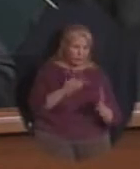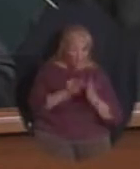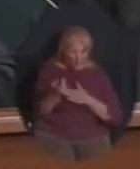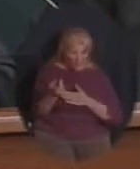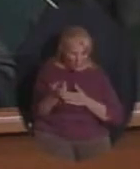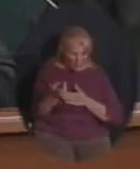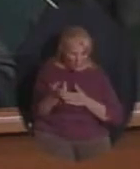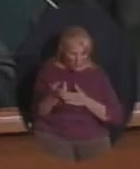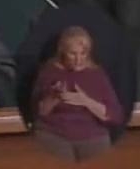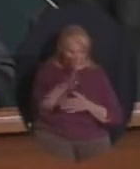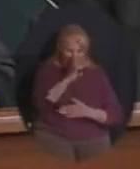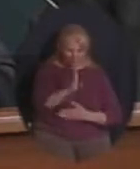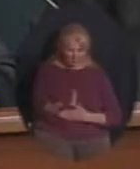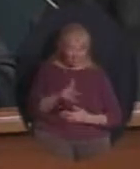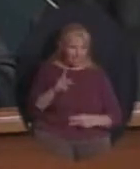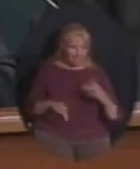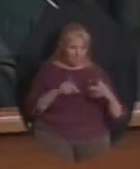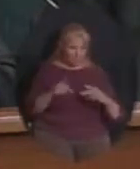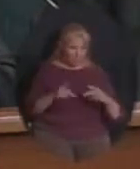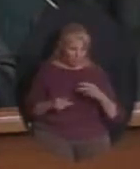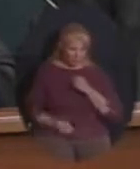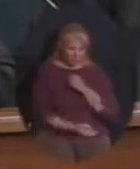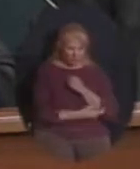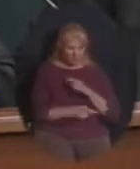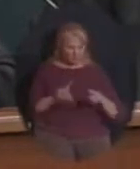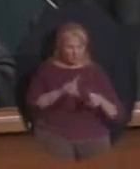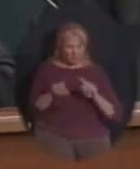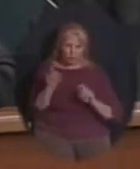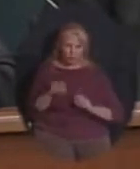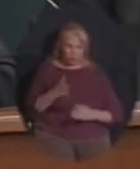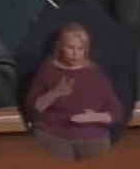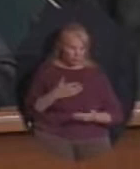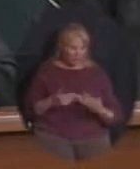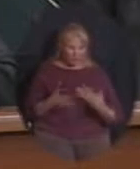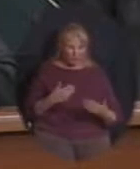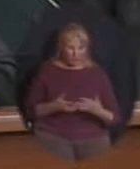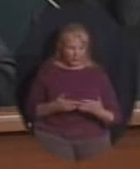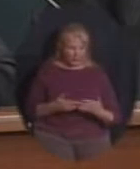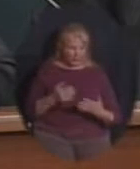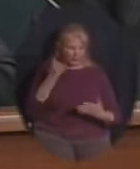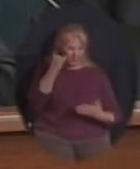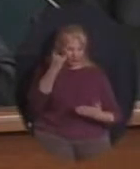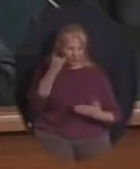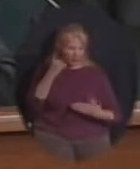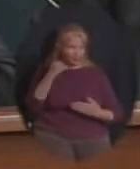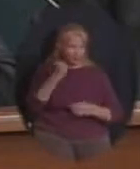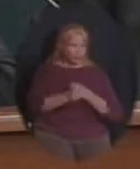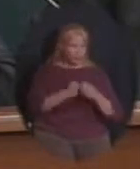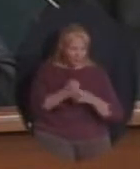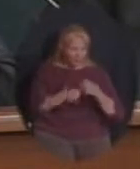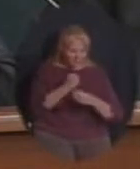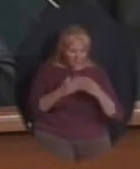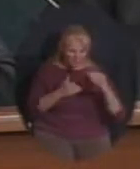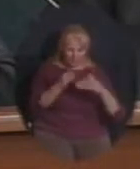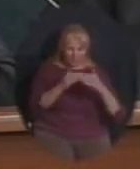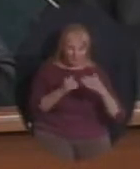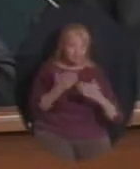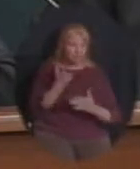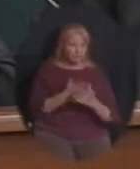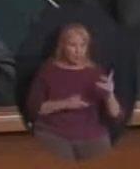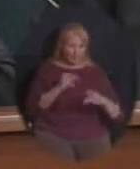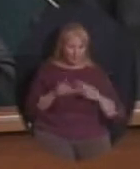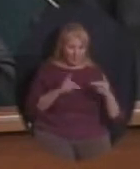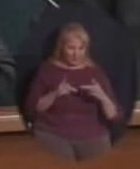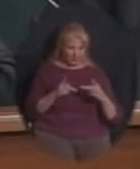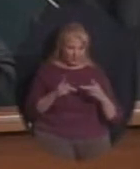you. Be honest and frank anyway. What you spend years building, someone could destroy overnight. Build anyway. If